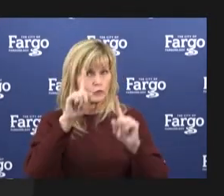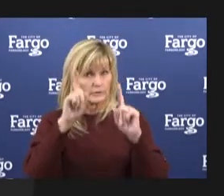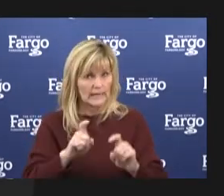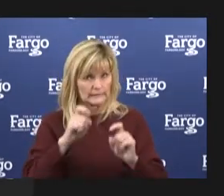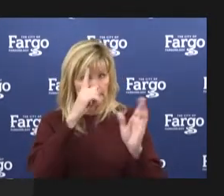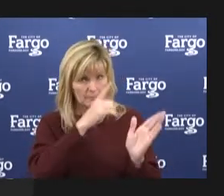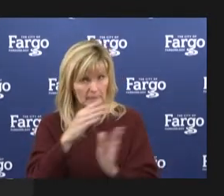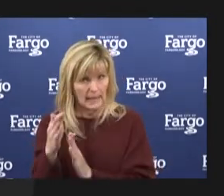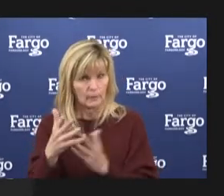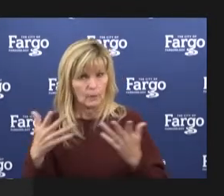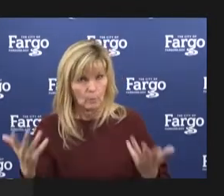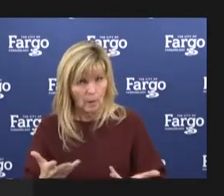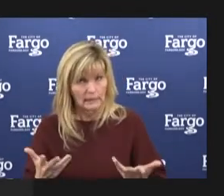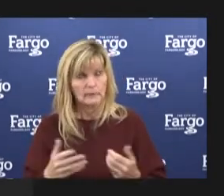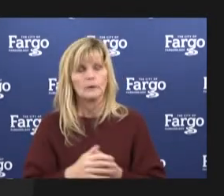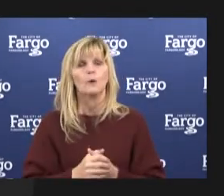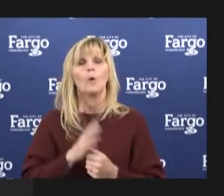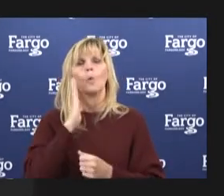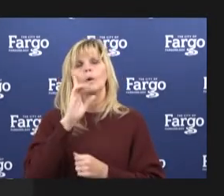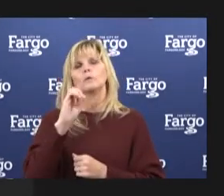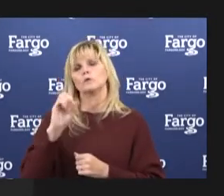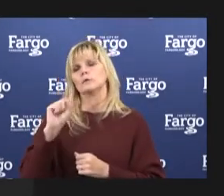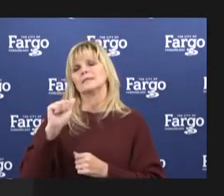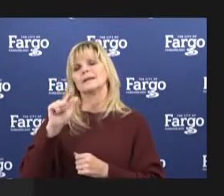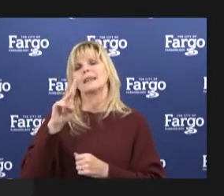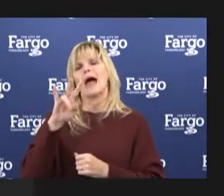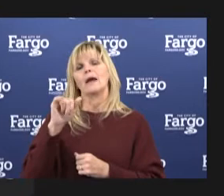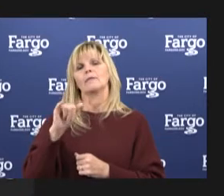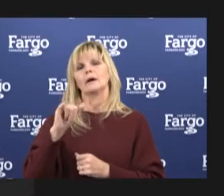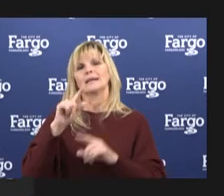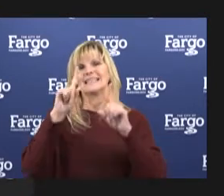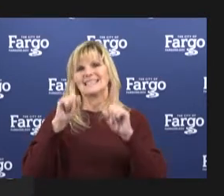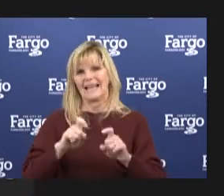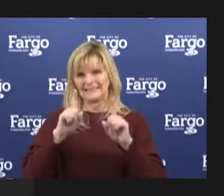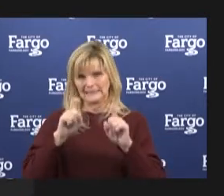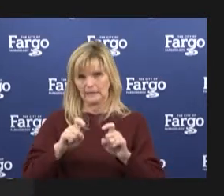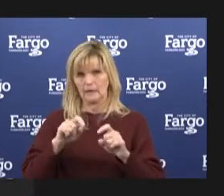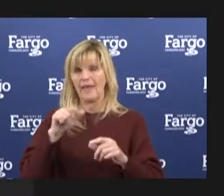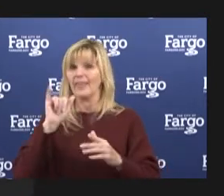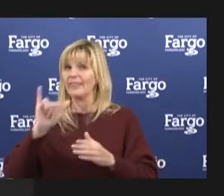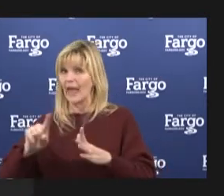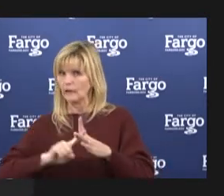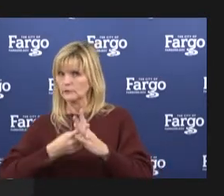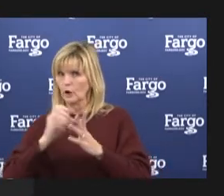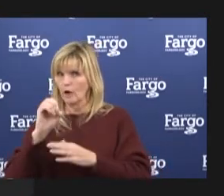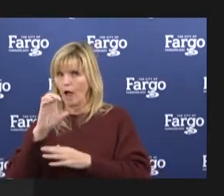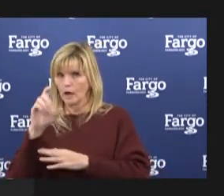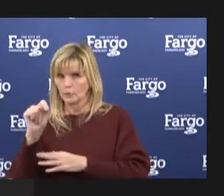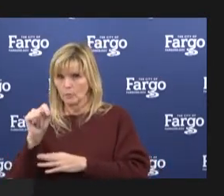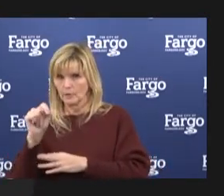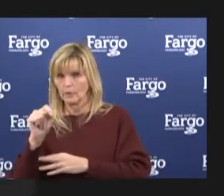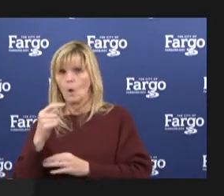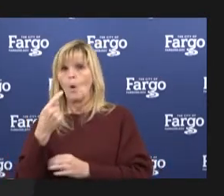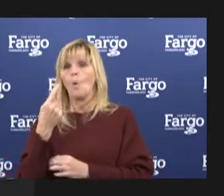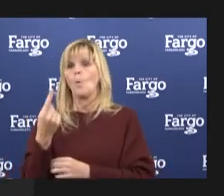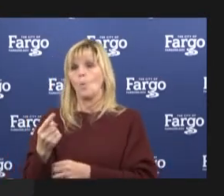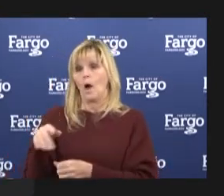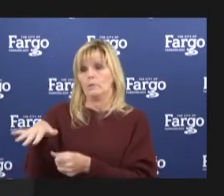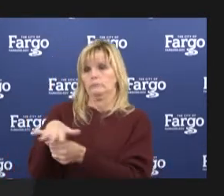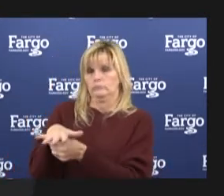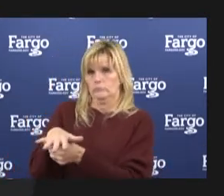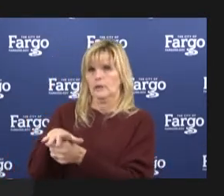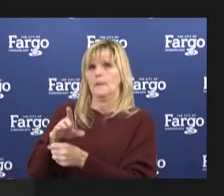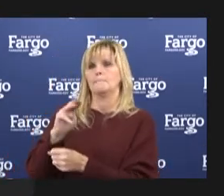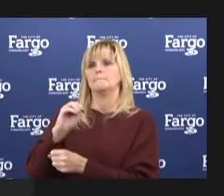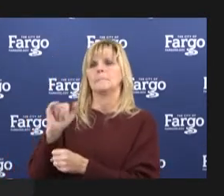Minnesota will be the saliva testing that will start in October. but we do have one location in Minnesota in